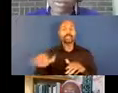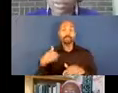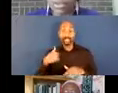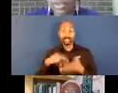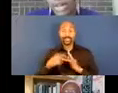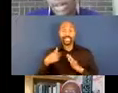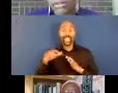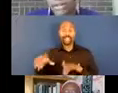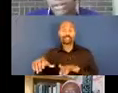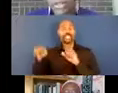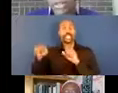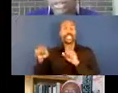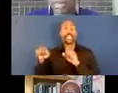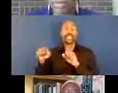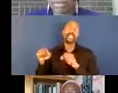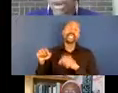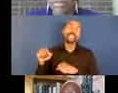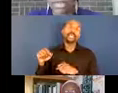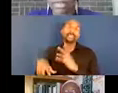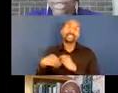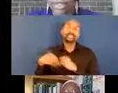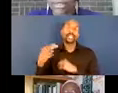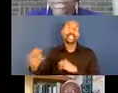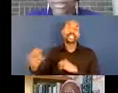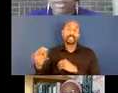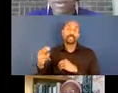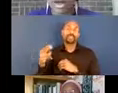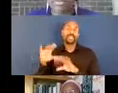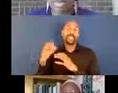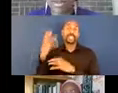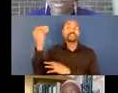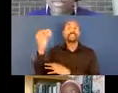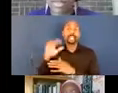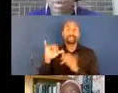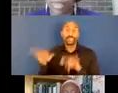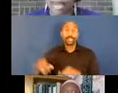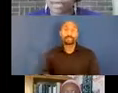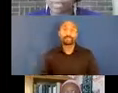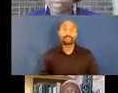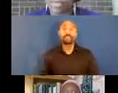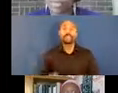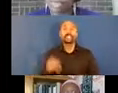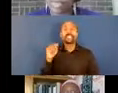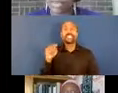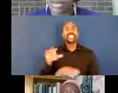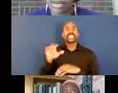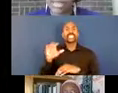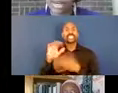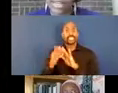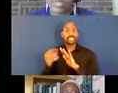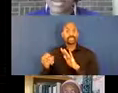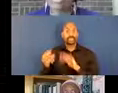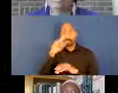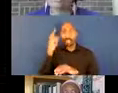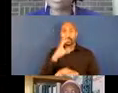The School of International Service teaches about democracy and statehood while occupying a city where Black women such as me come to